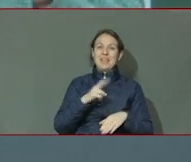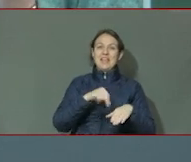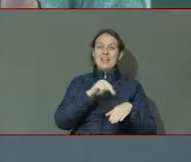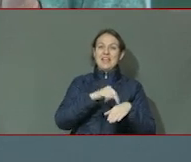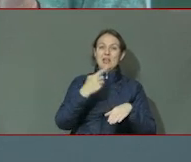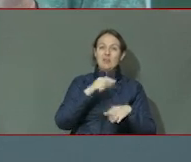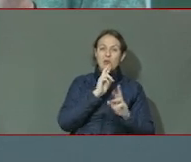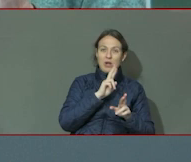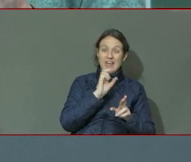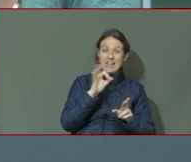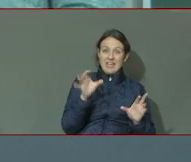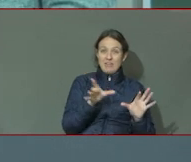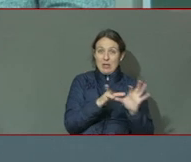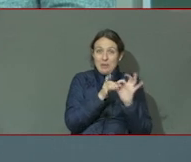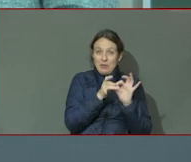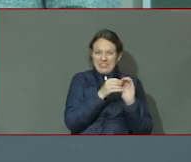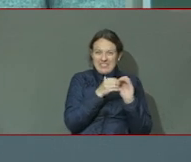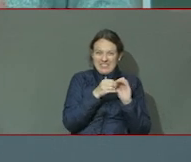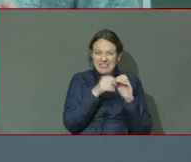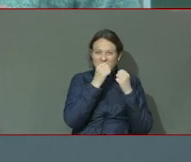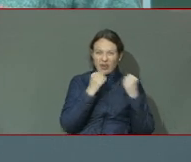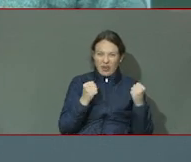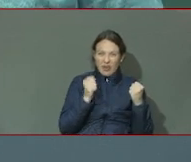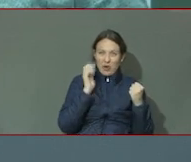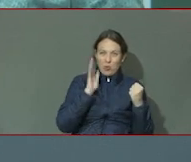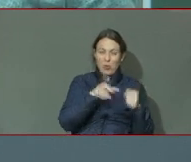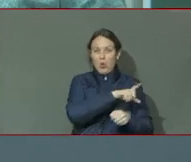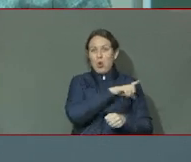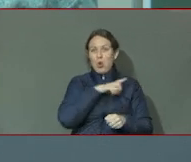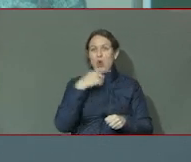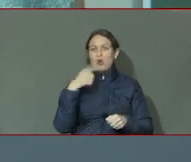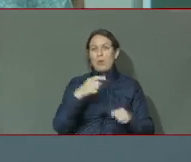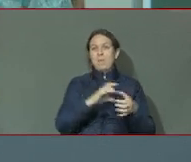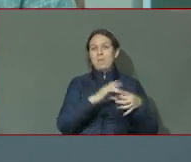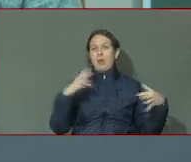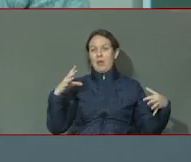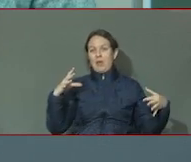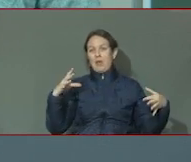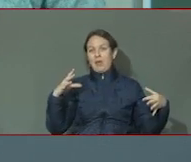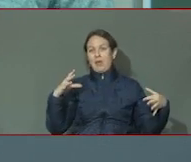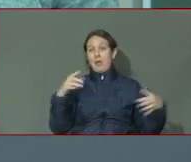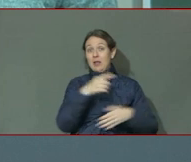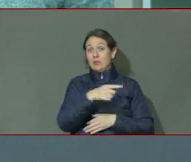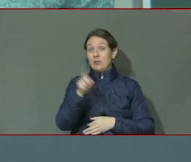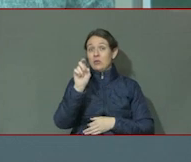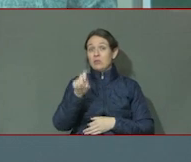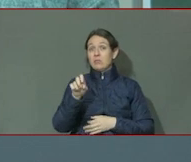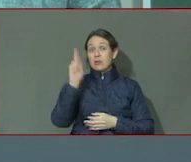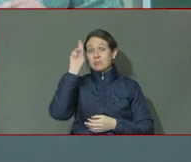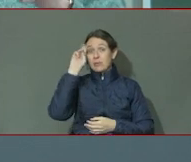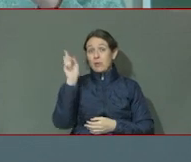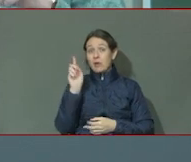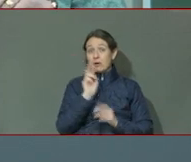reagents. If the bonds are strong, it takes longer to break them. So boys and girls, what you must remember on reaction